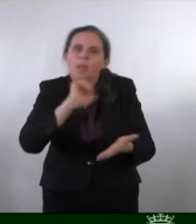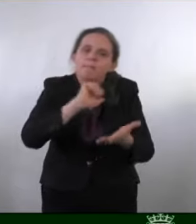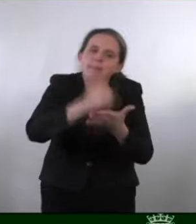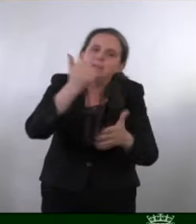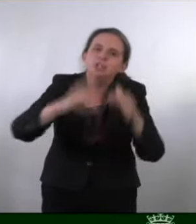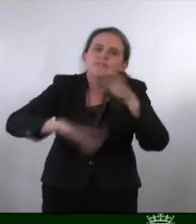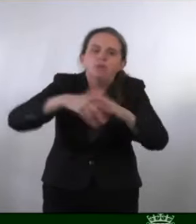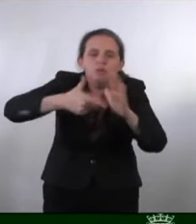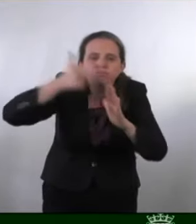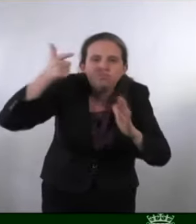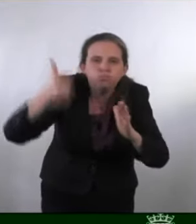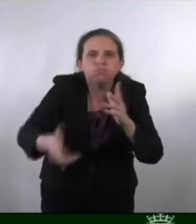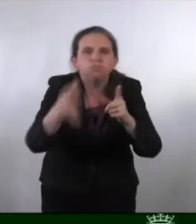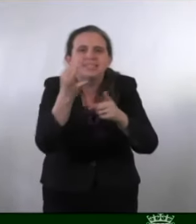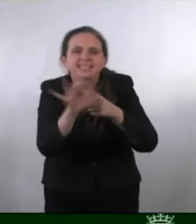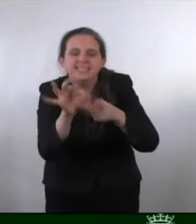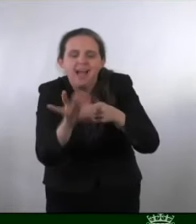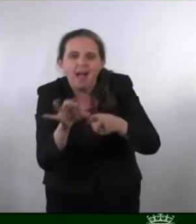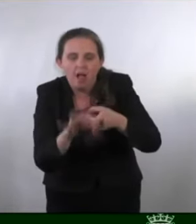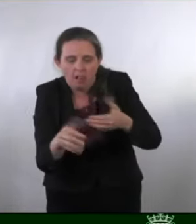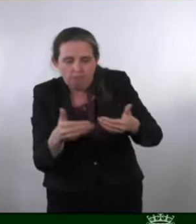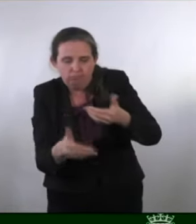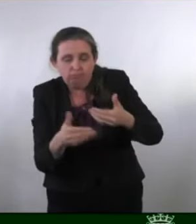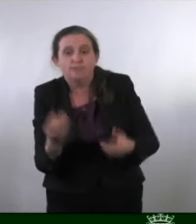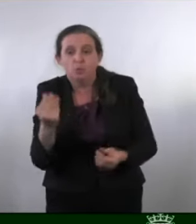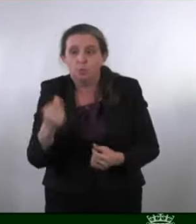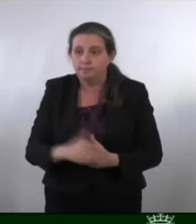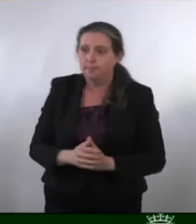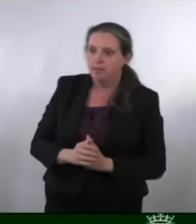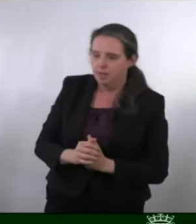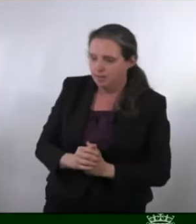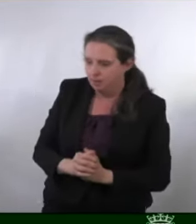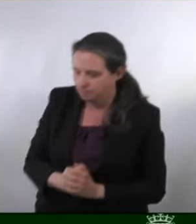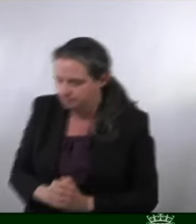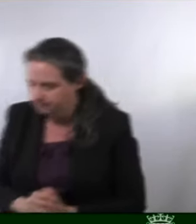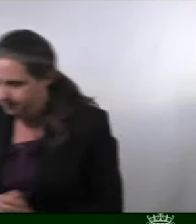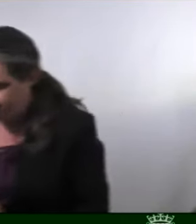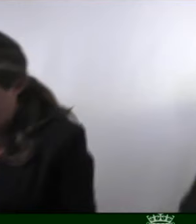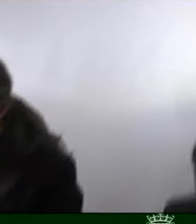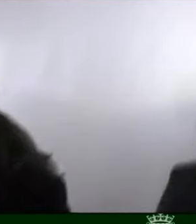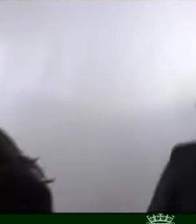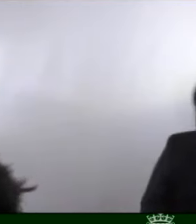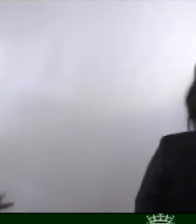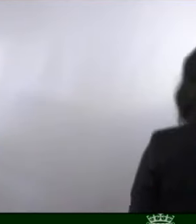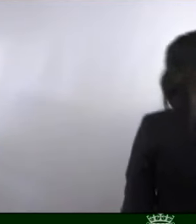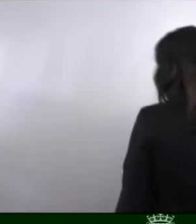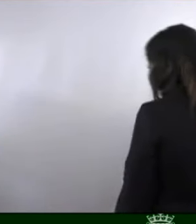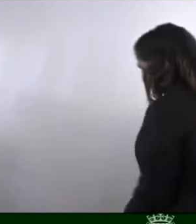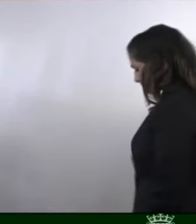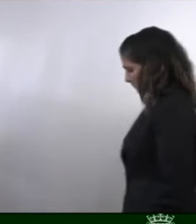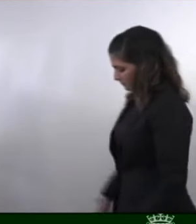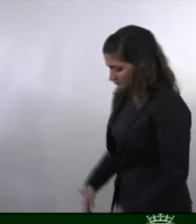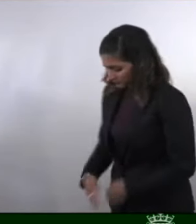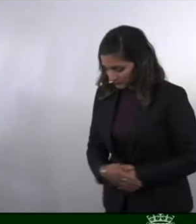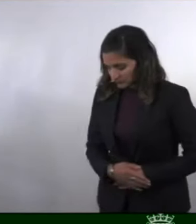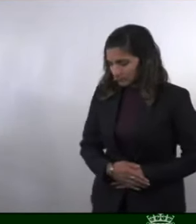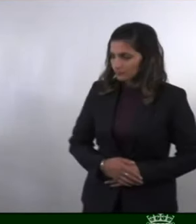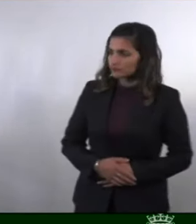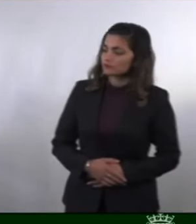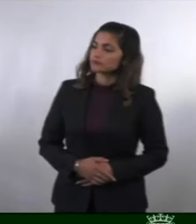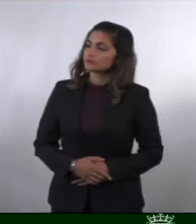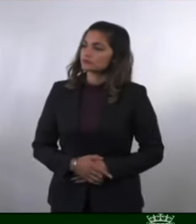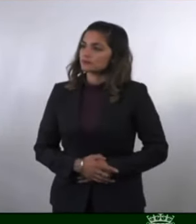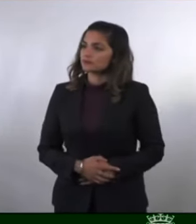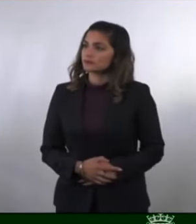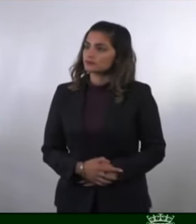details of this and what works in each tier imminently. Wendy Chamberlain. Thank you, Mr. Speaker. Now, I welcome the plans in place